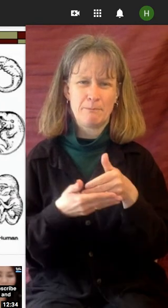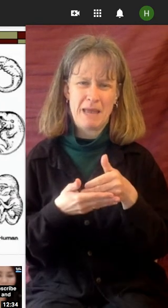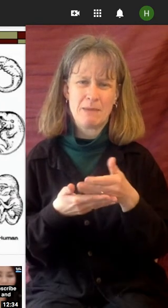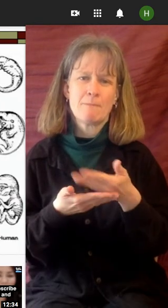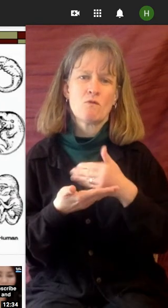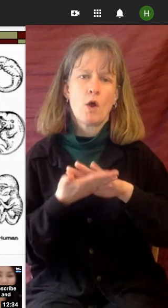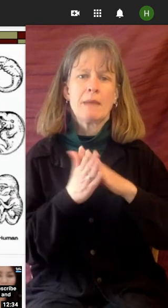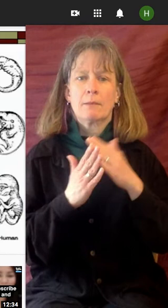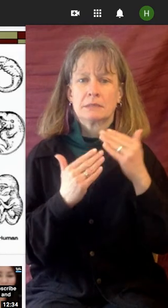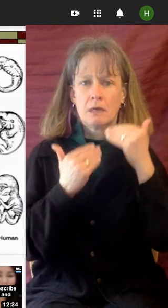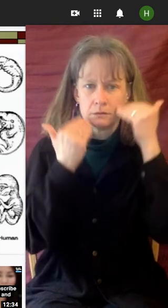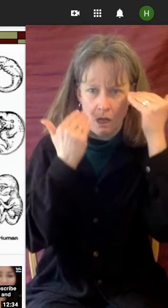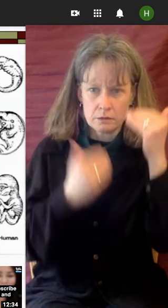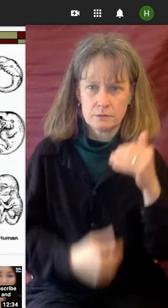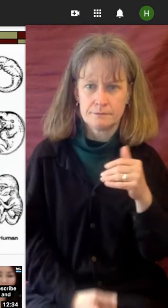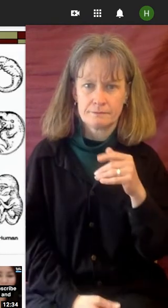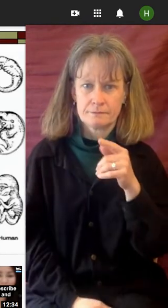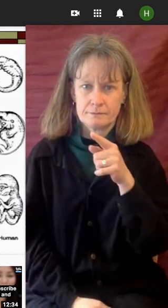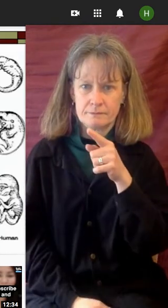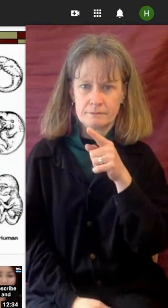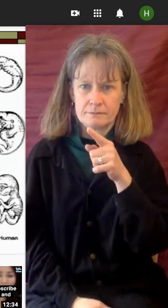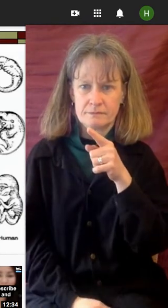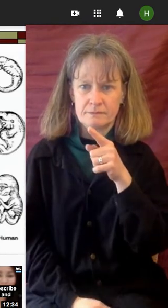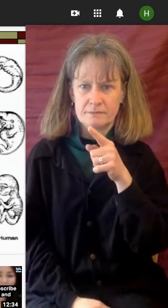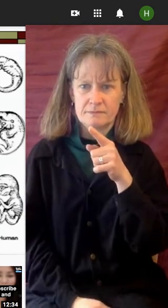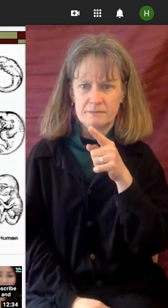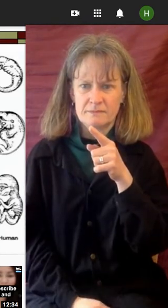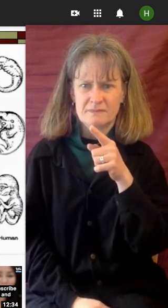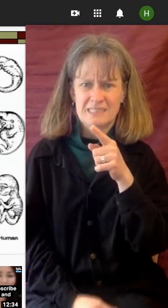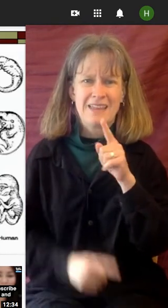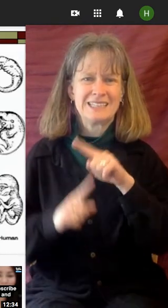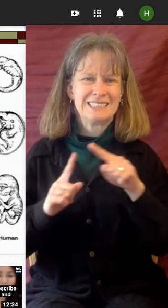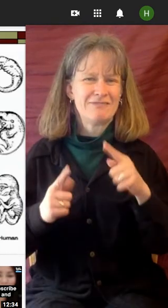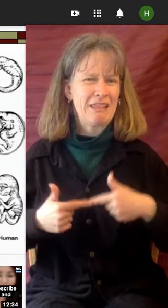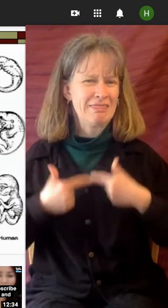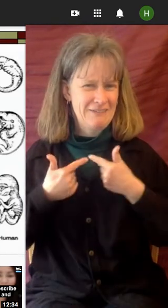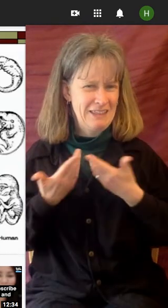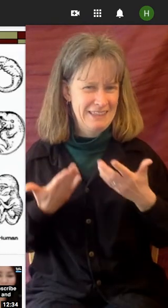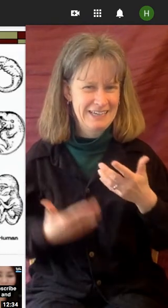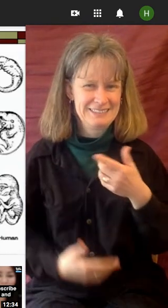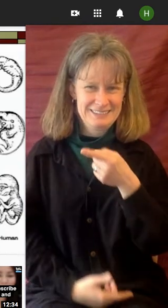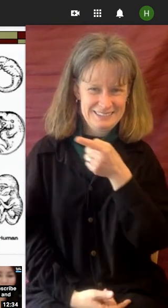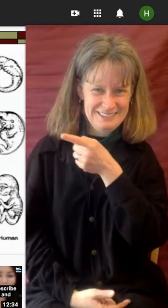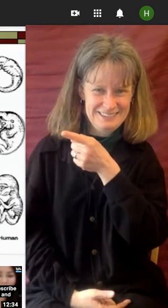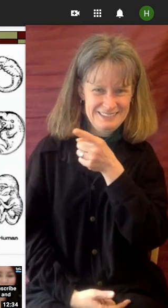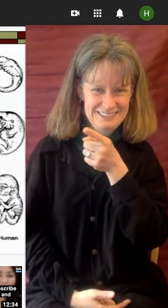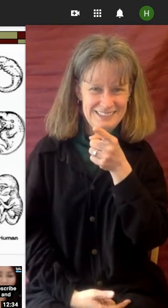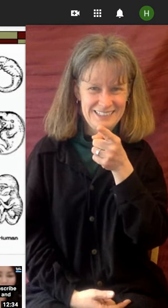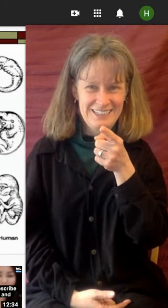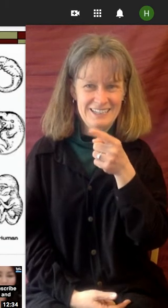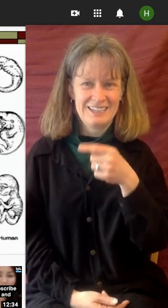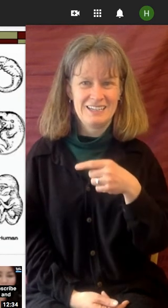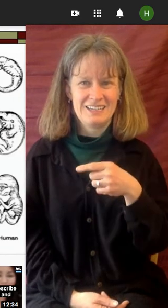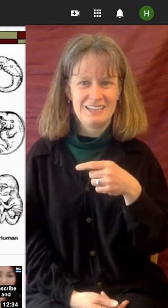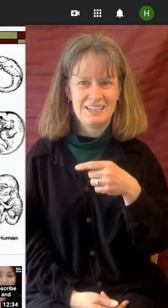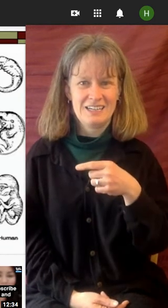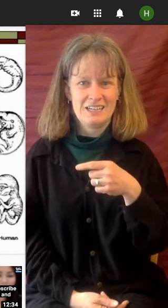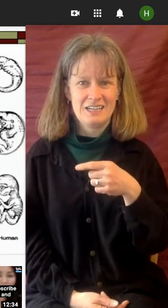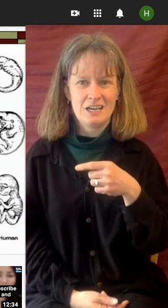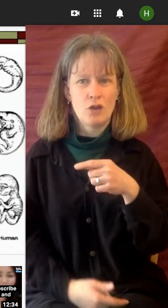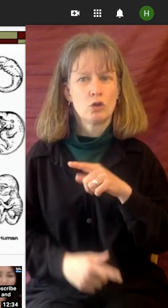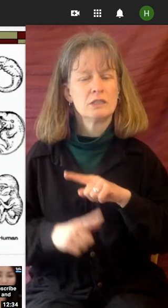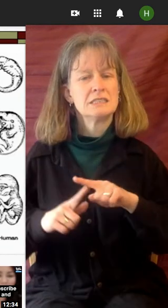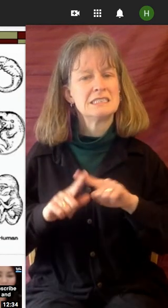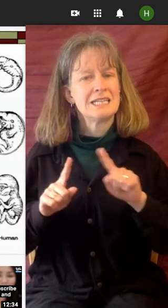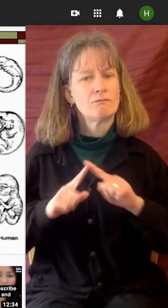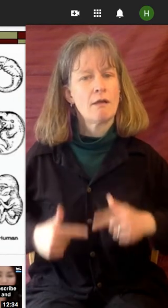this is all sorts of different organisms in their different life